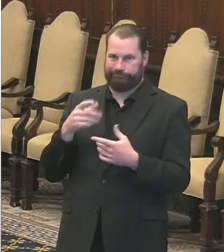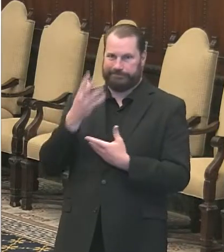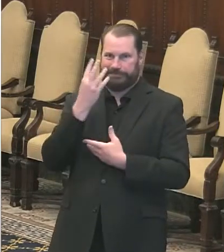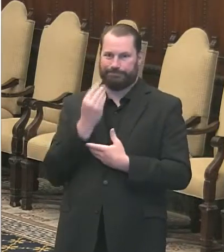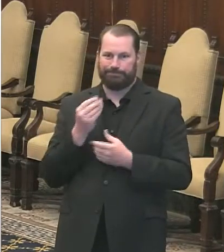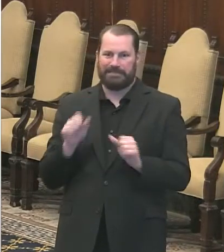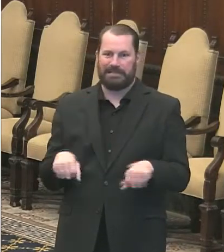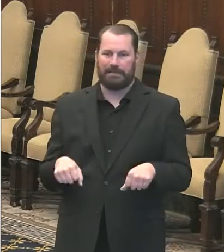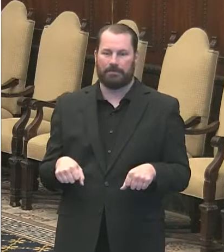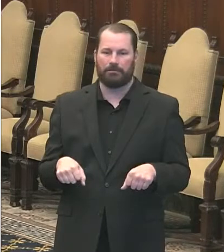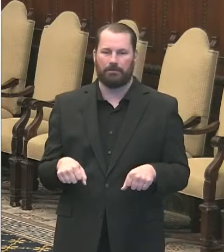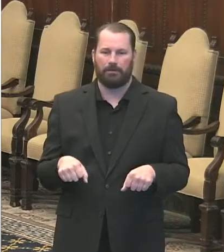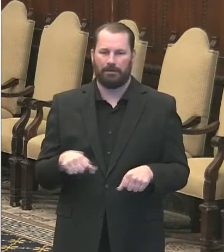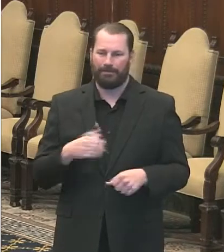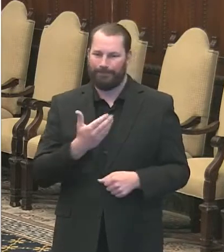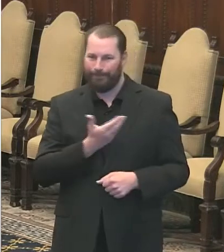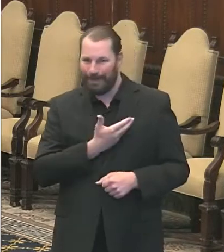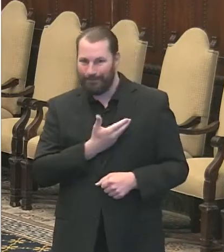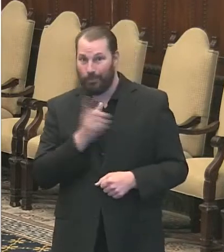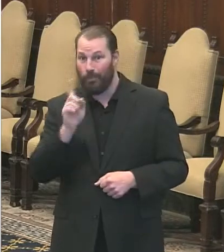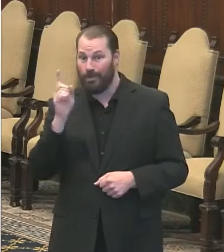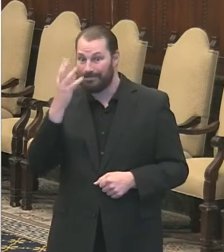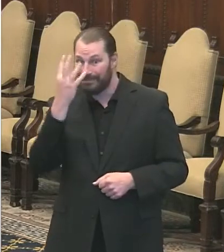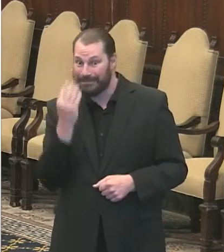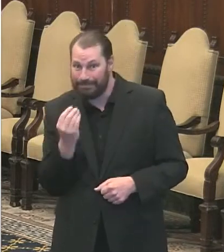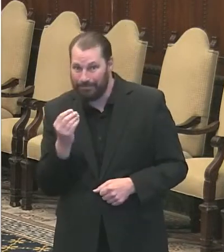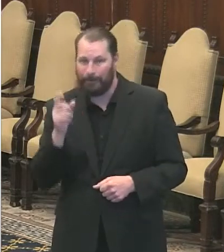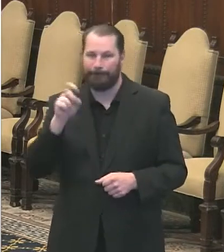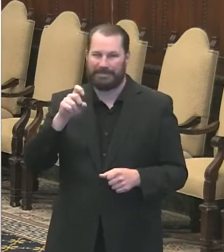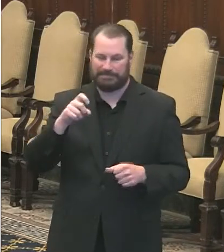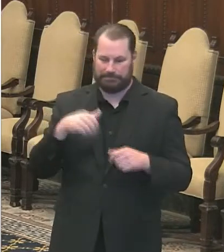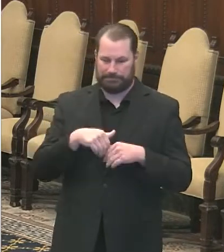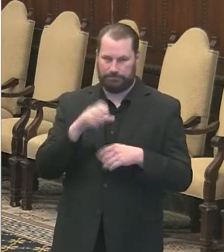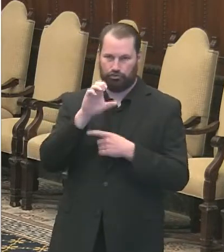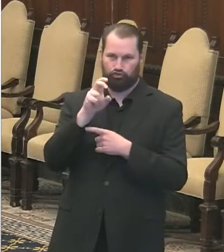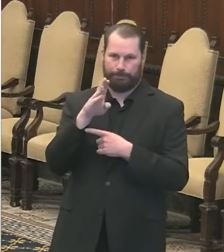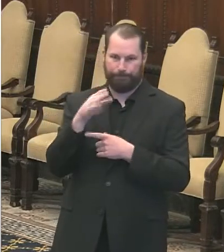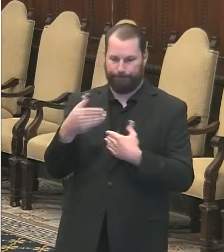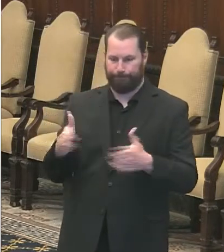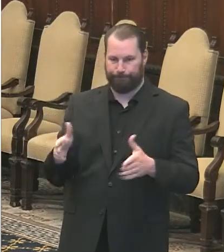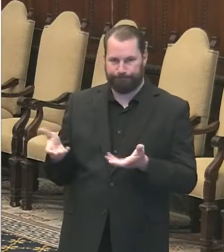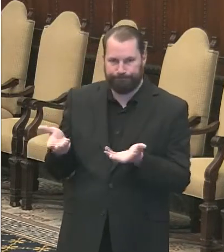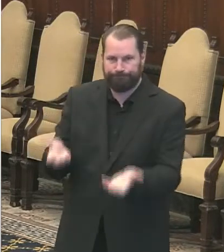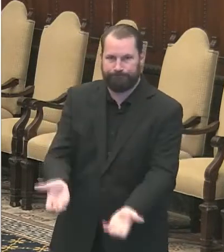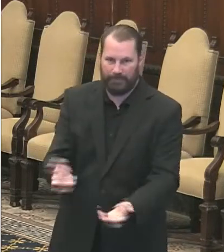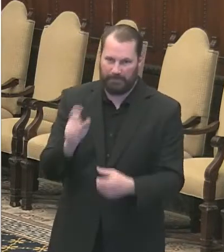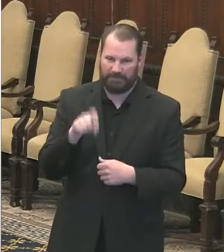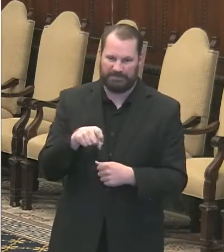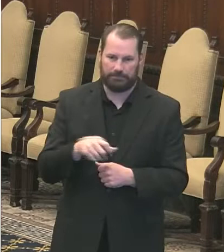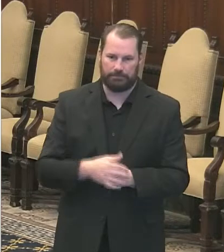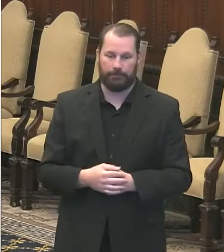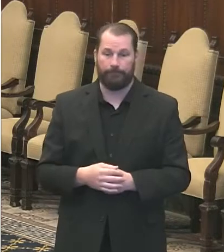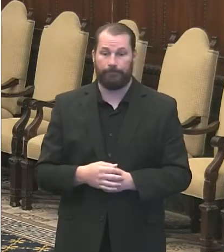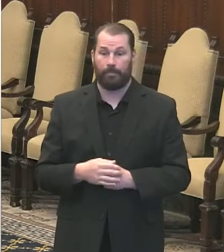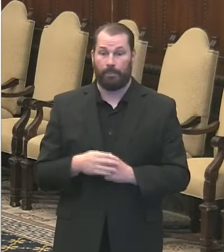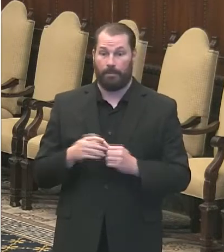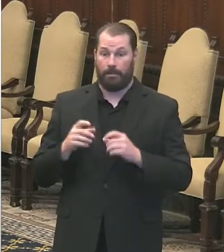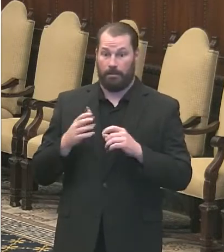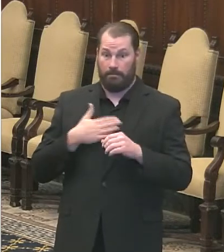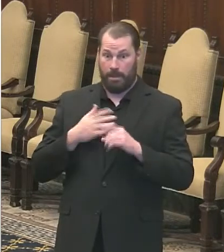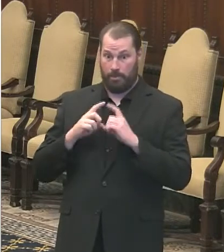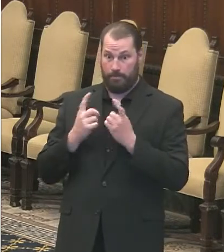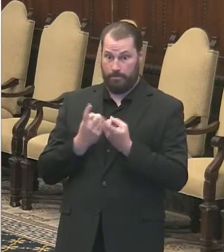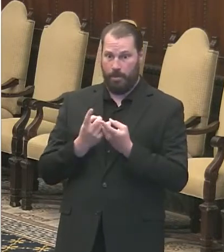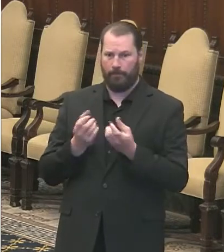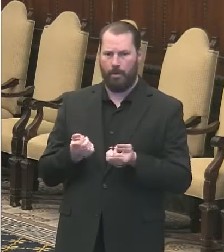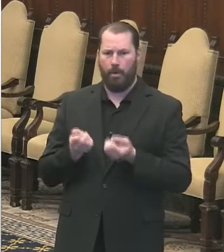crib. So to help parents do that, my department, the Department of Public Health, is offering free pack-and-play cribs to new parents